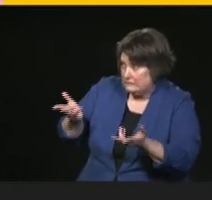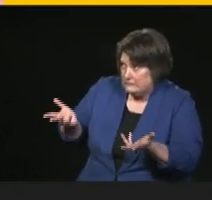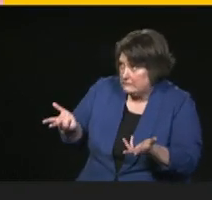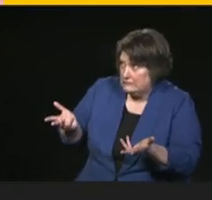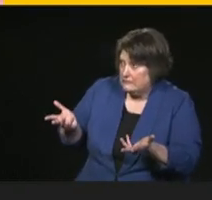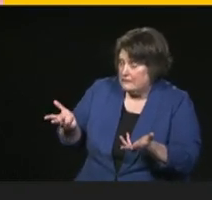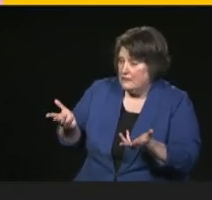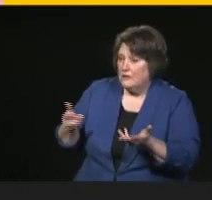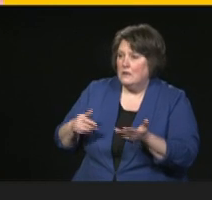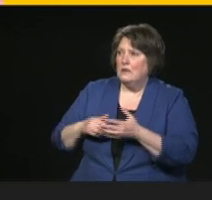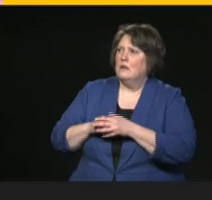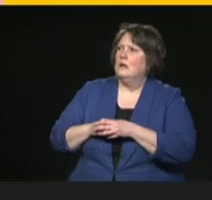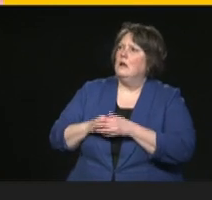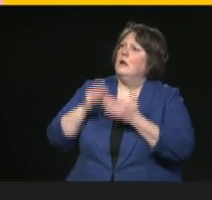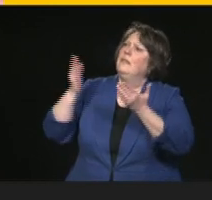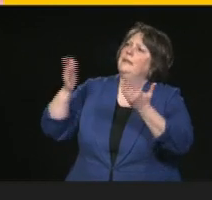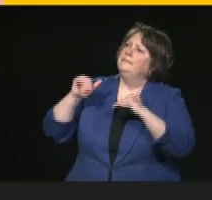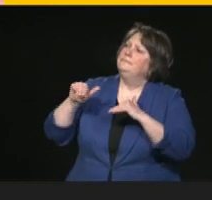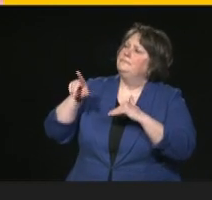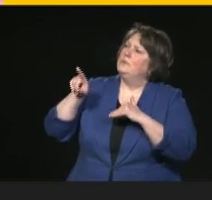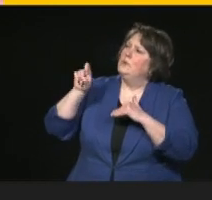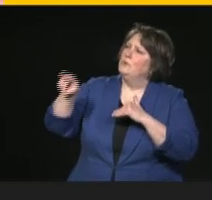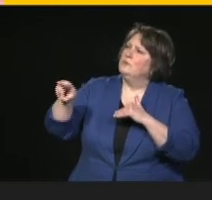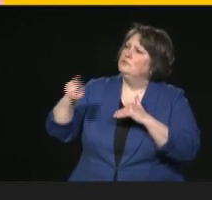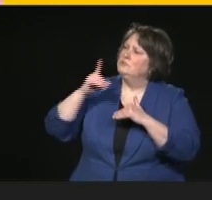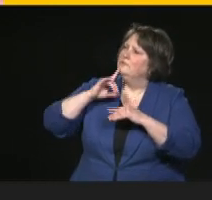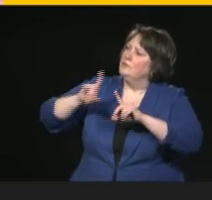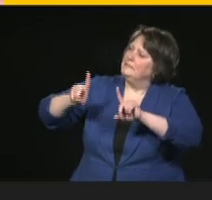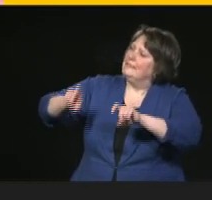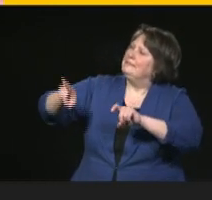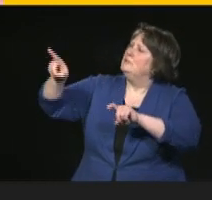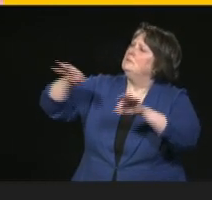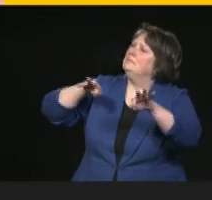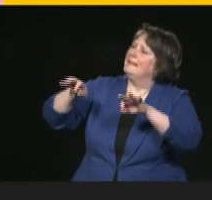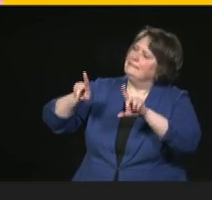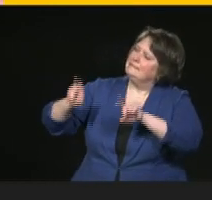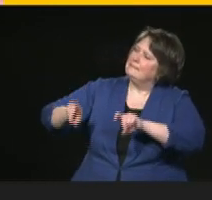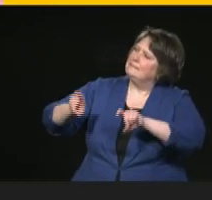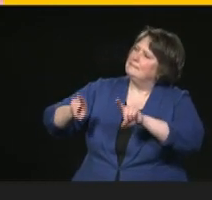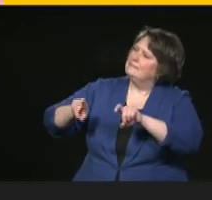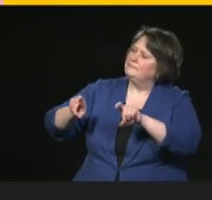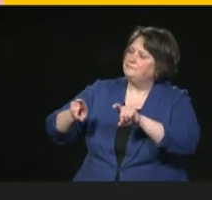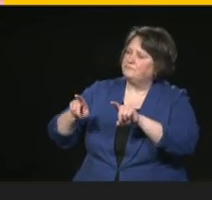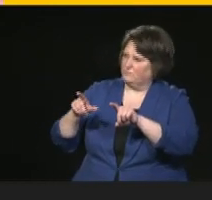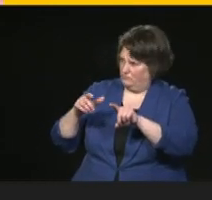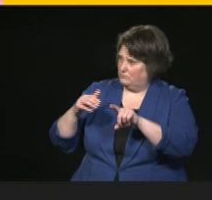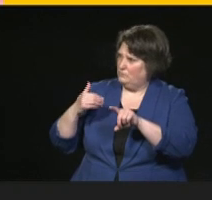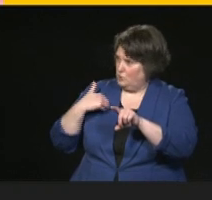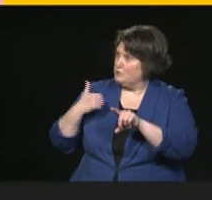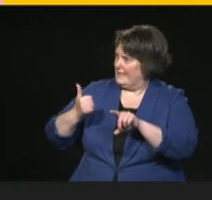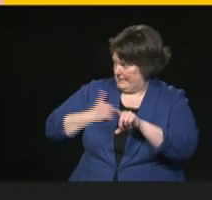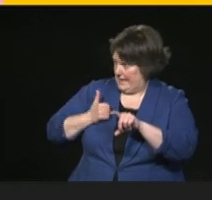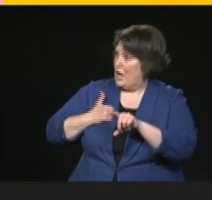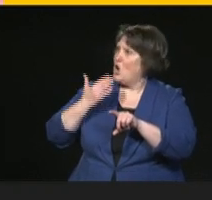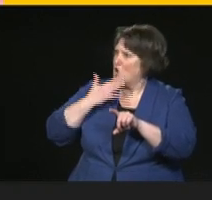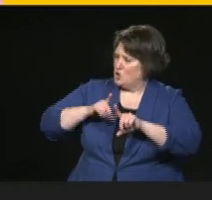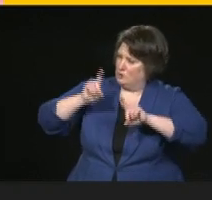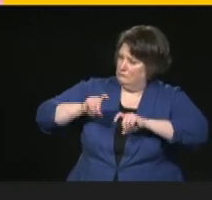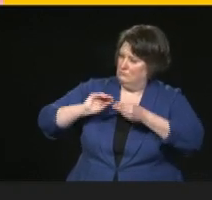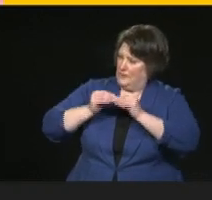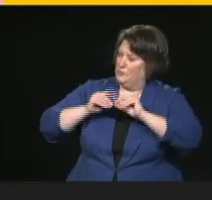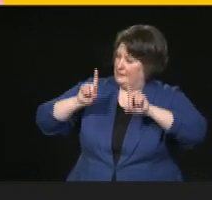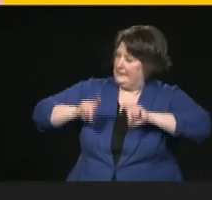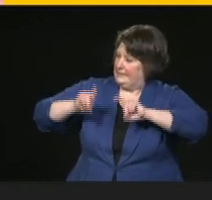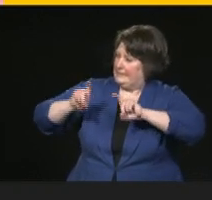on the testing that you said. Is that you said that we have one of the highest rates of testing in the world right now. but there are results backlogs of